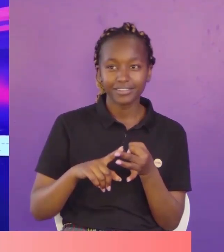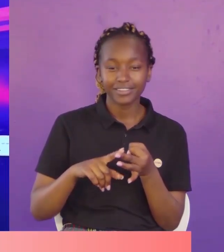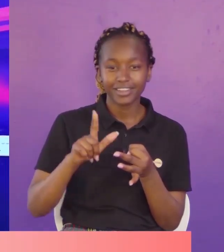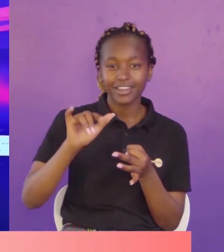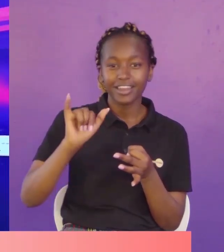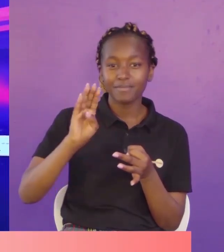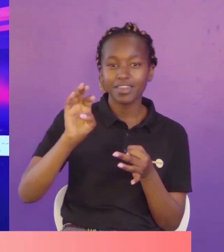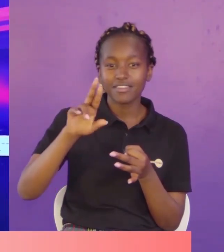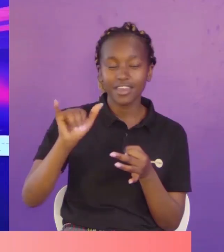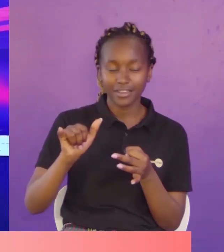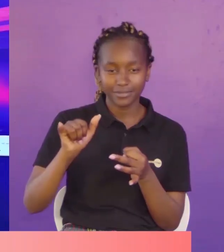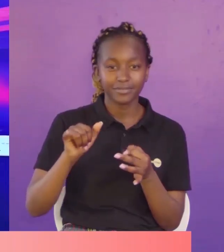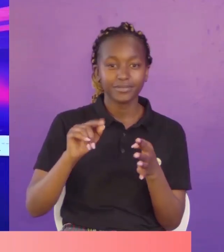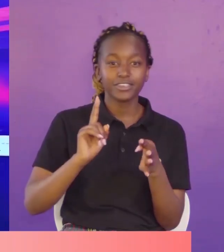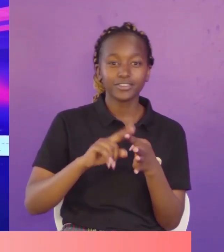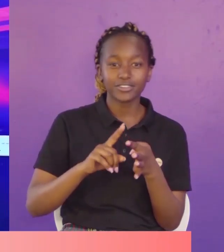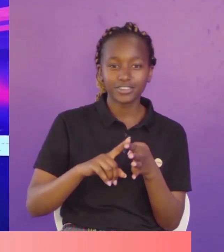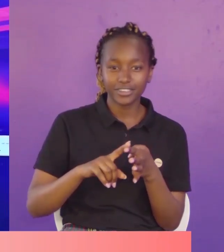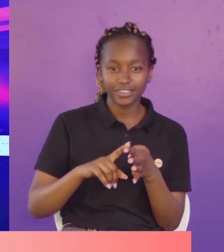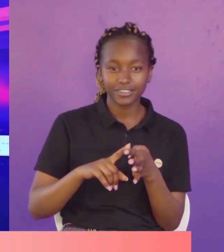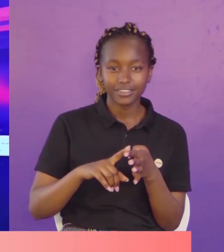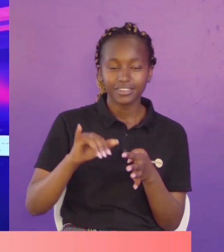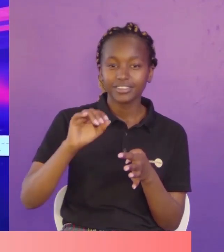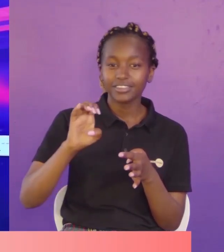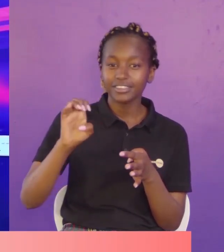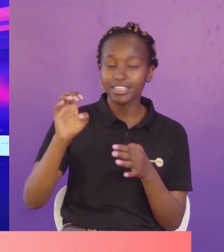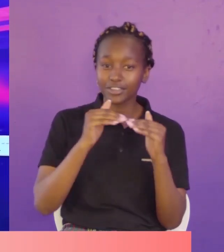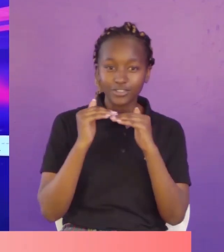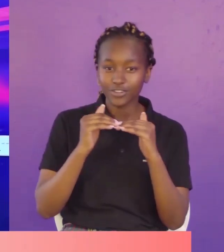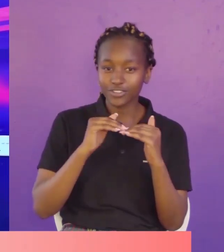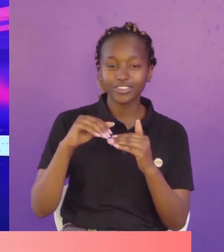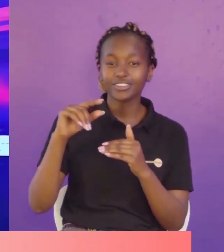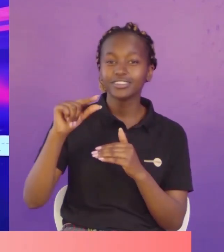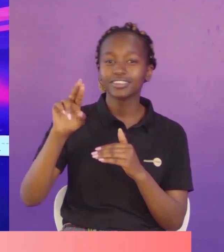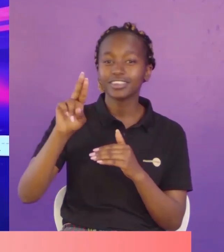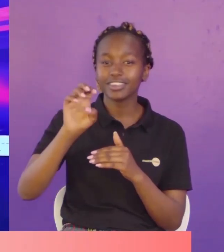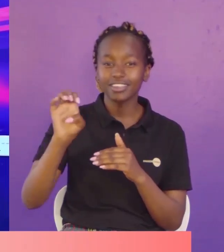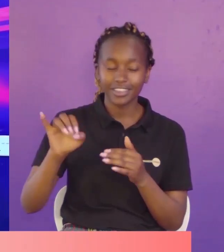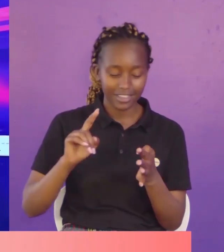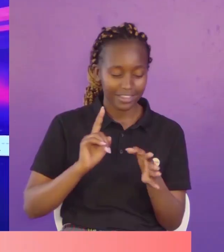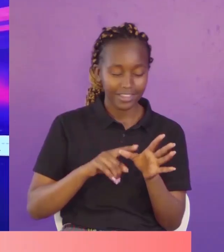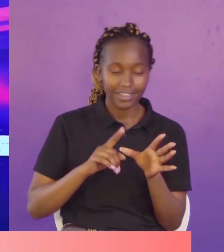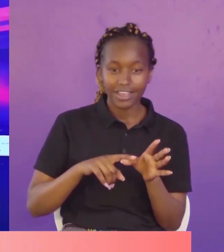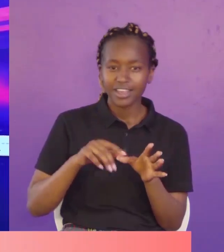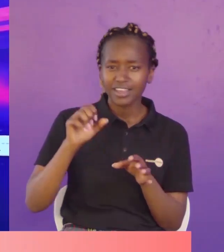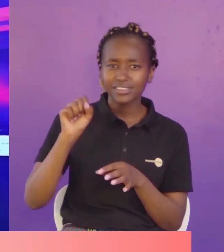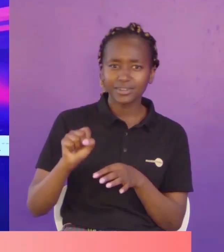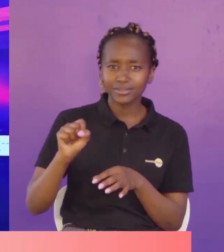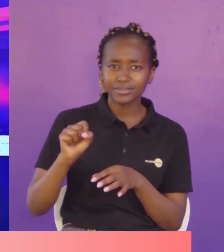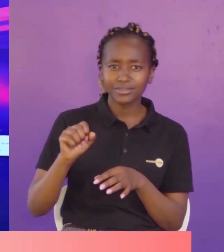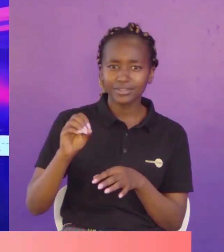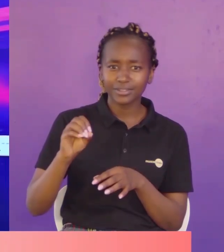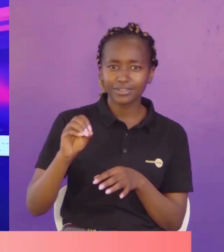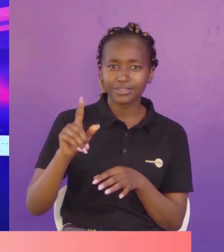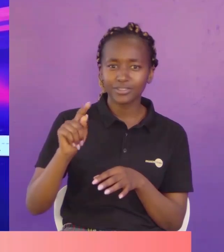points. Equatorial Guinea have 10 points. Malawi have 9 points, while Sao Tome and Principe